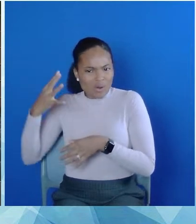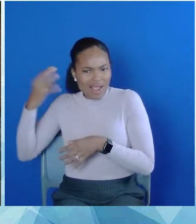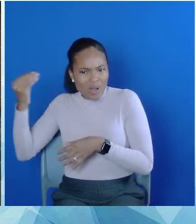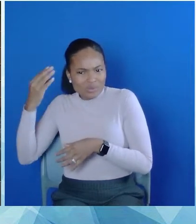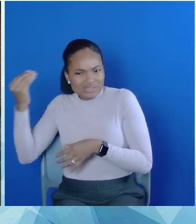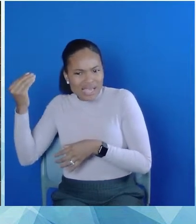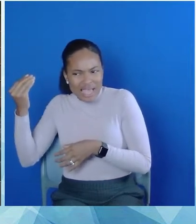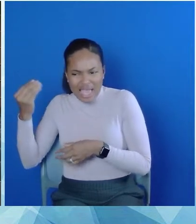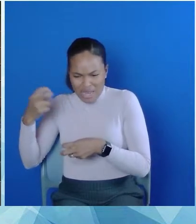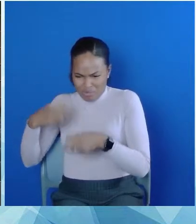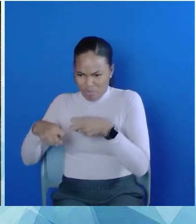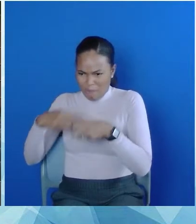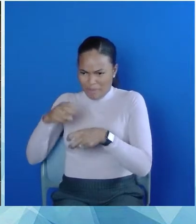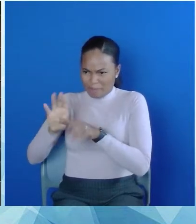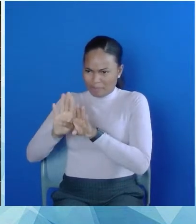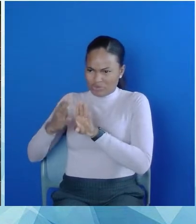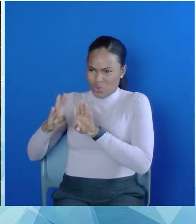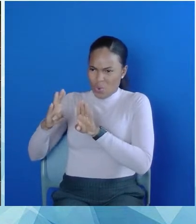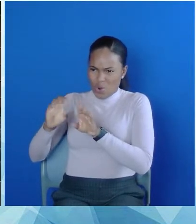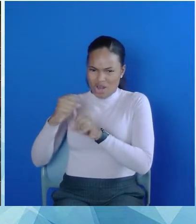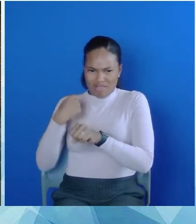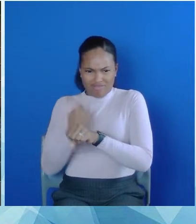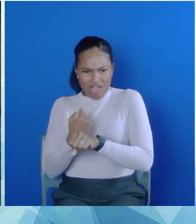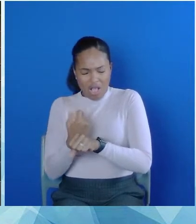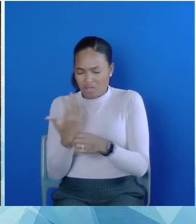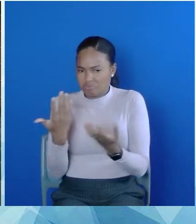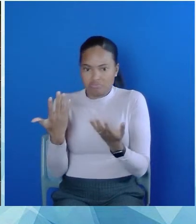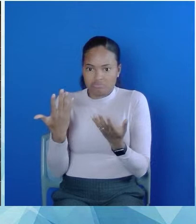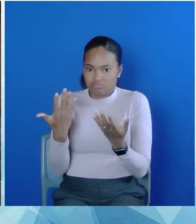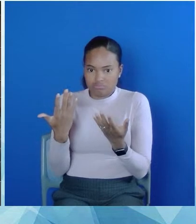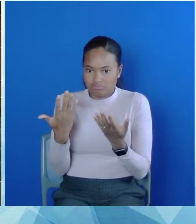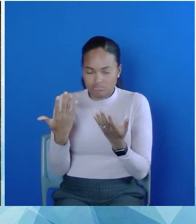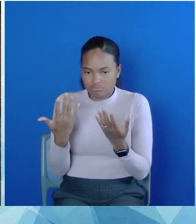with the door getting locked accidentally.